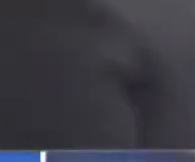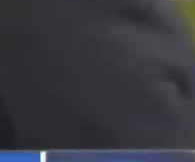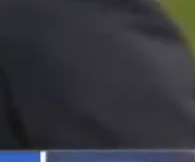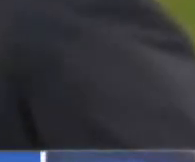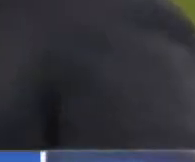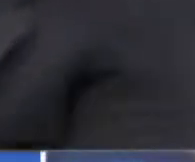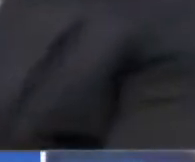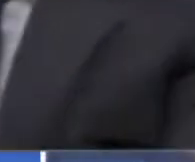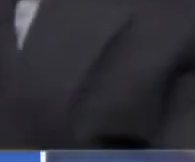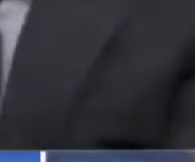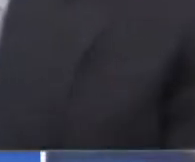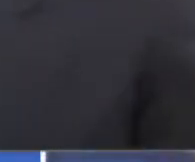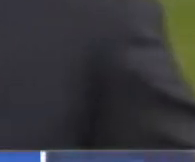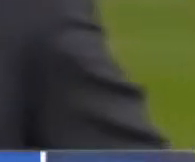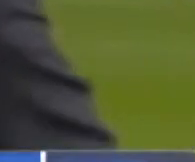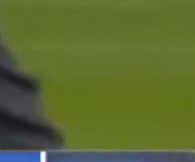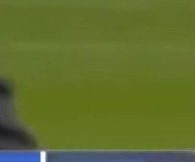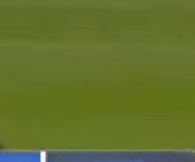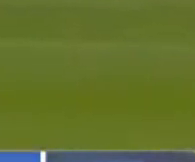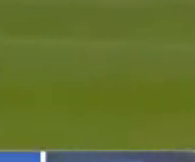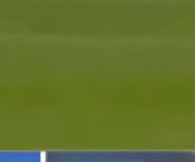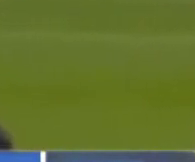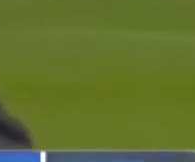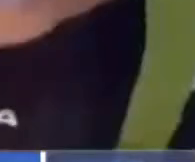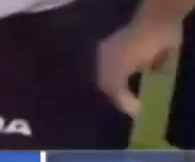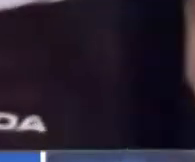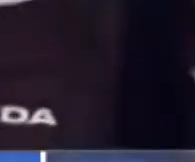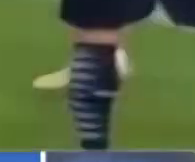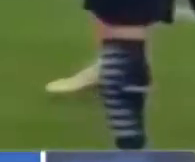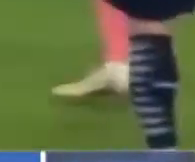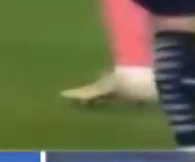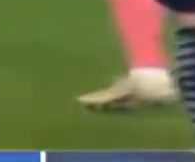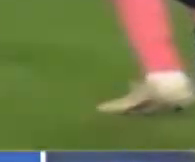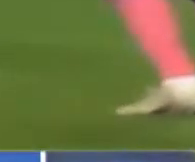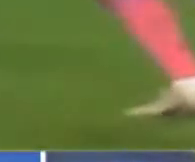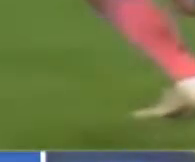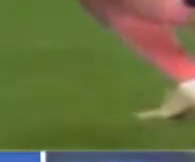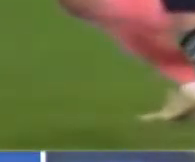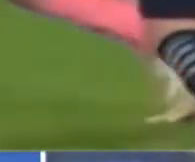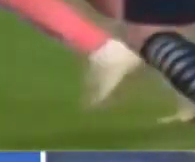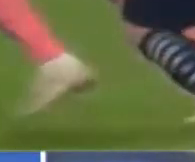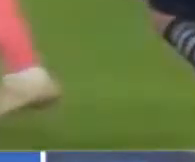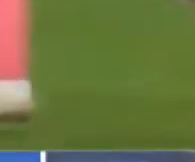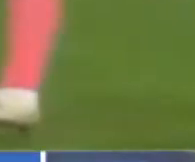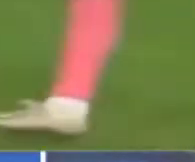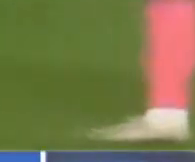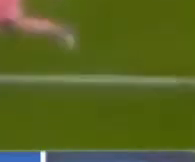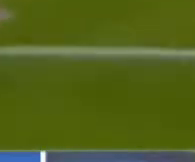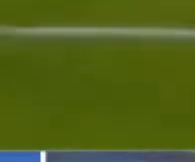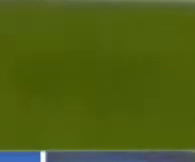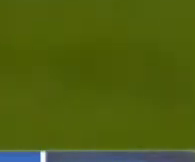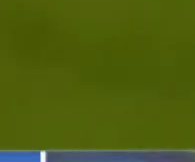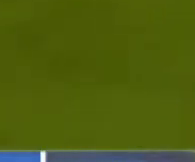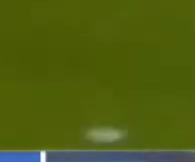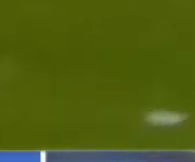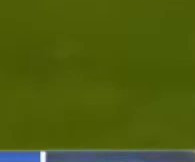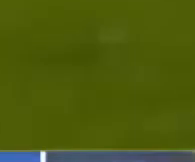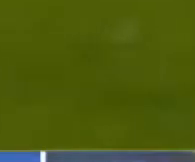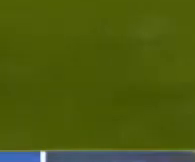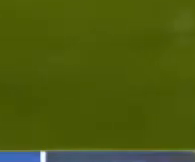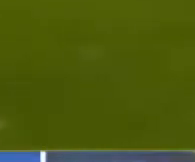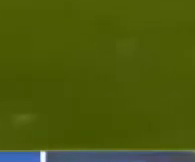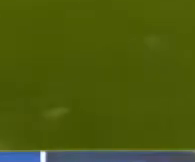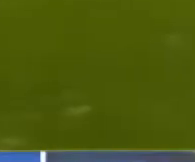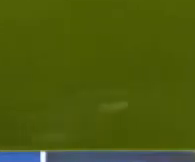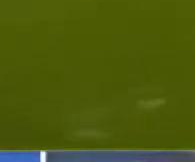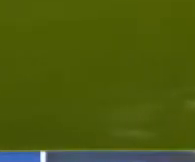Scores! He went the other way this time. Courtois guessed that he would. It was Ramos challenging Musa, and now the referee